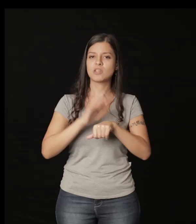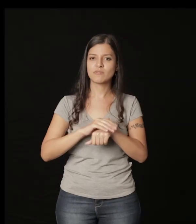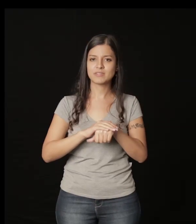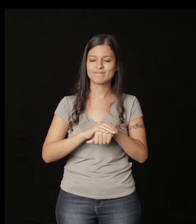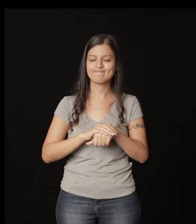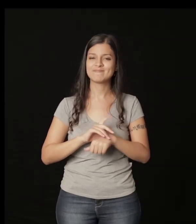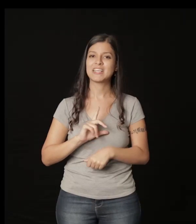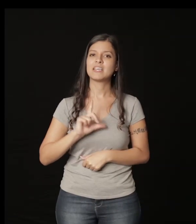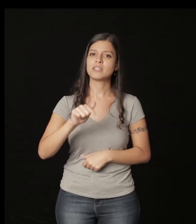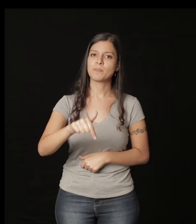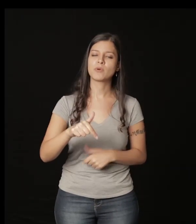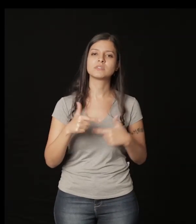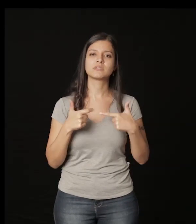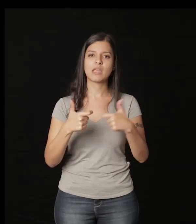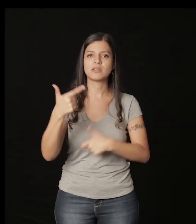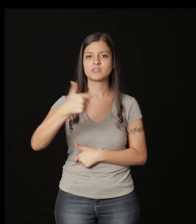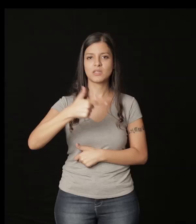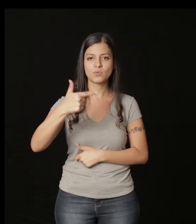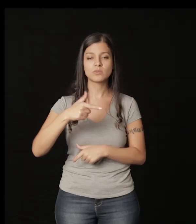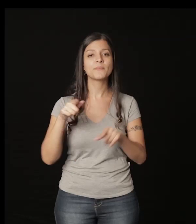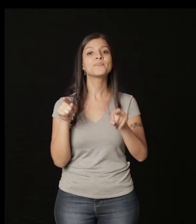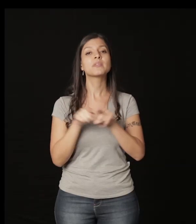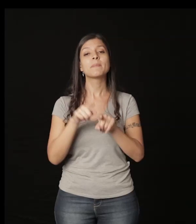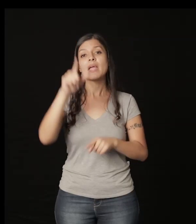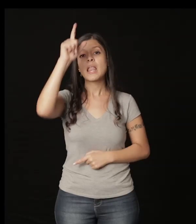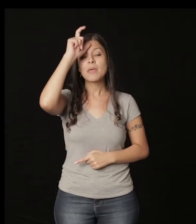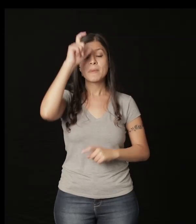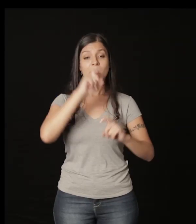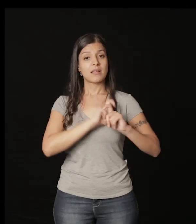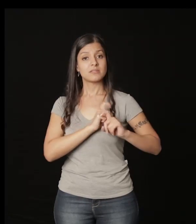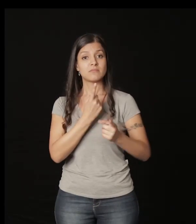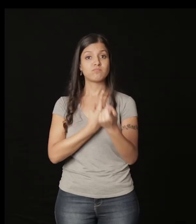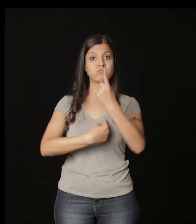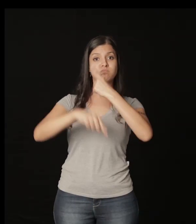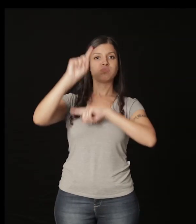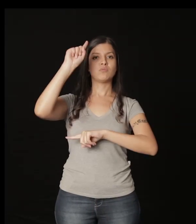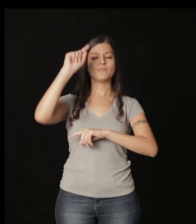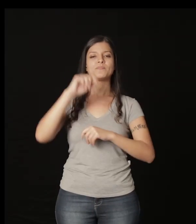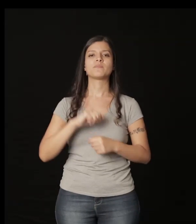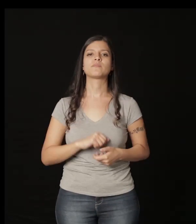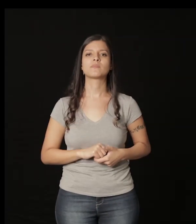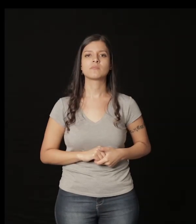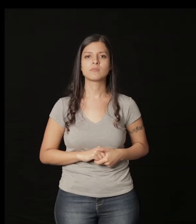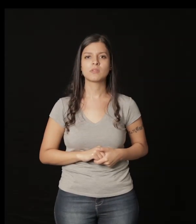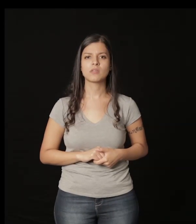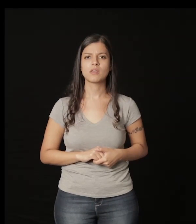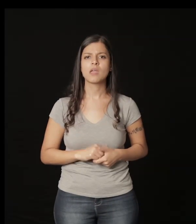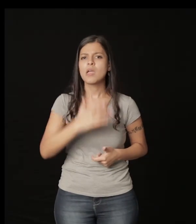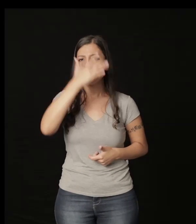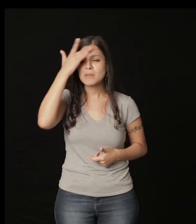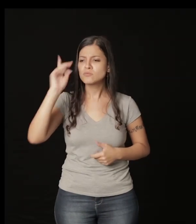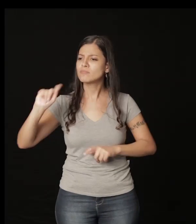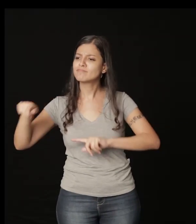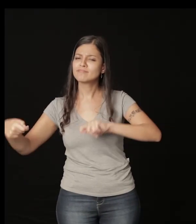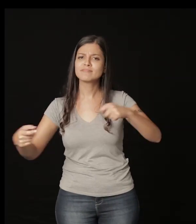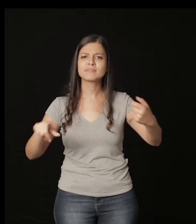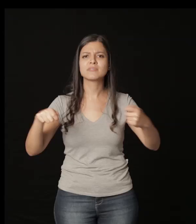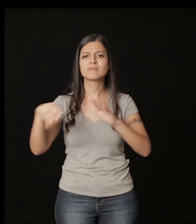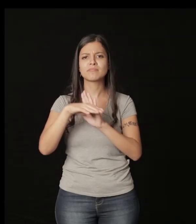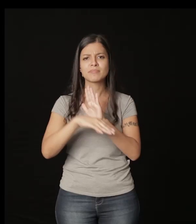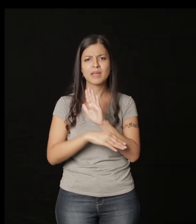But then the Second World War happened and the rise of Nazi Germany, and this idea of classifying people suddenly started to